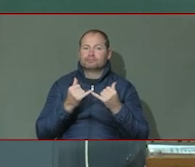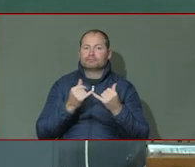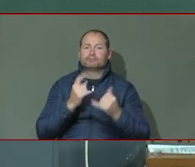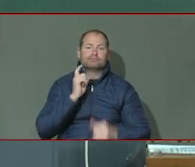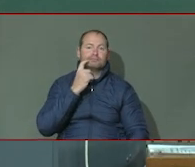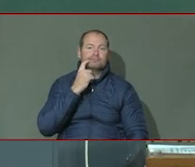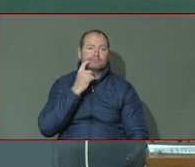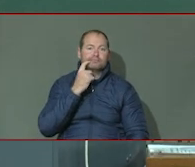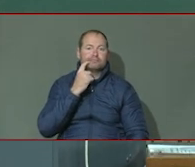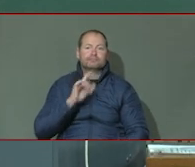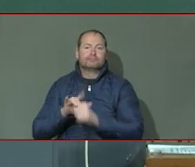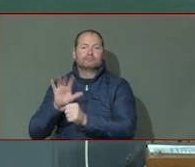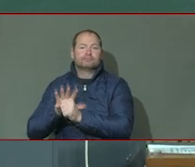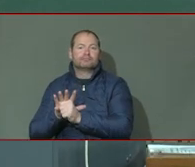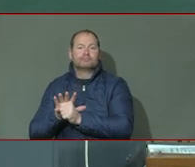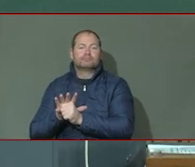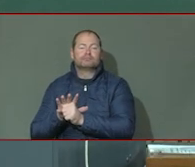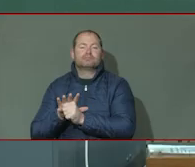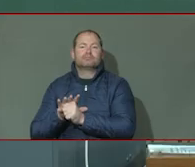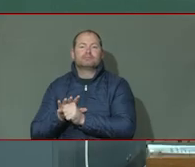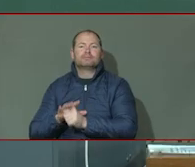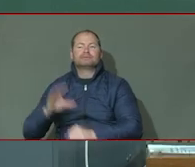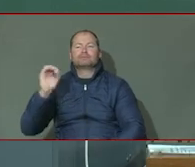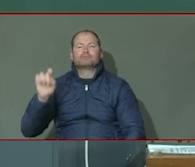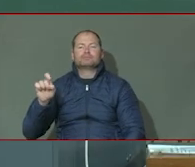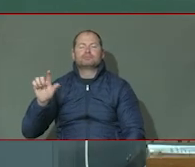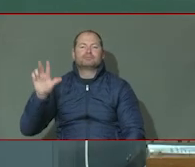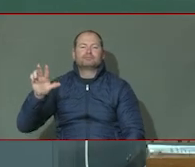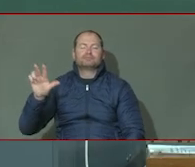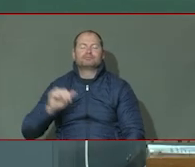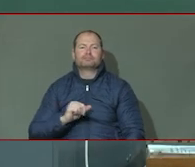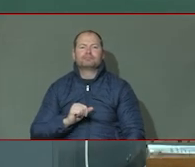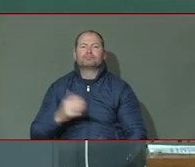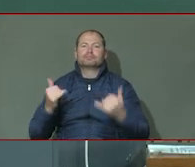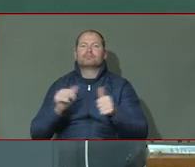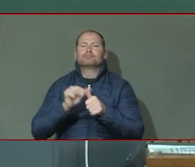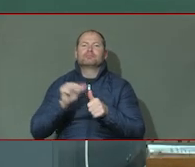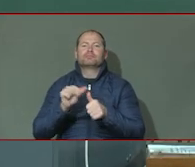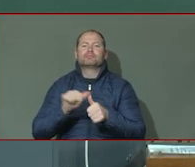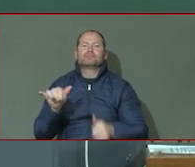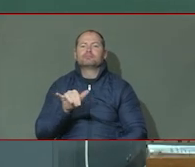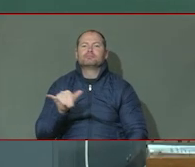and Cola Limited is 0,8 to 1. So which one is the better one?